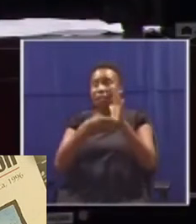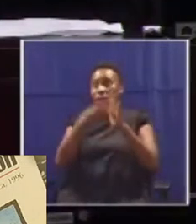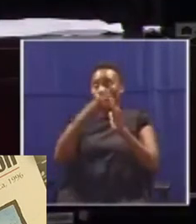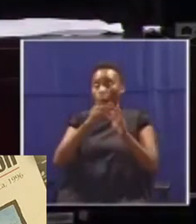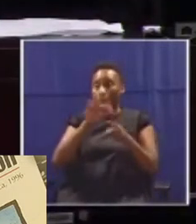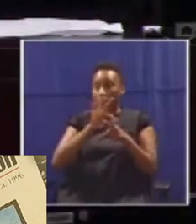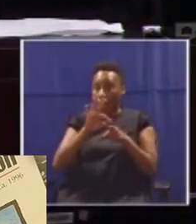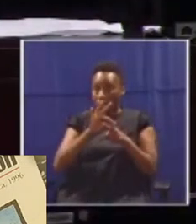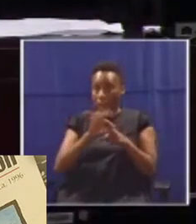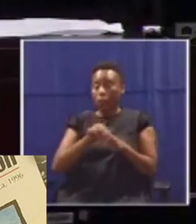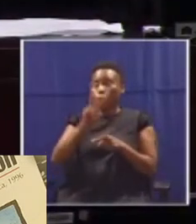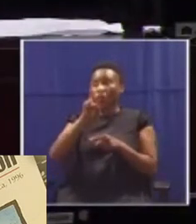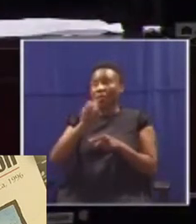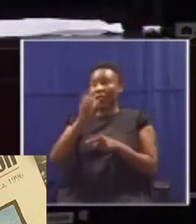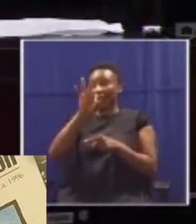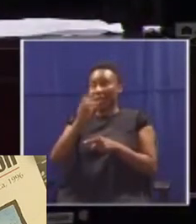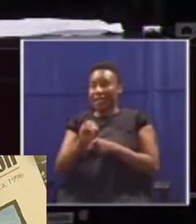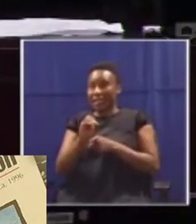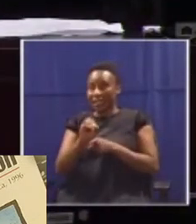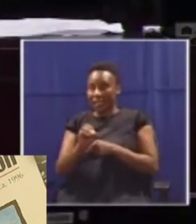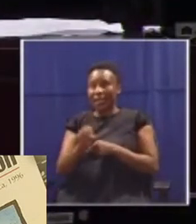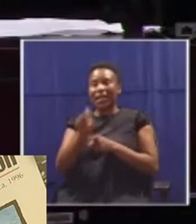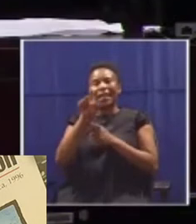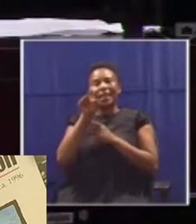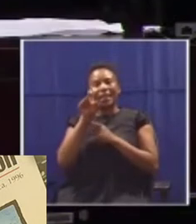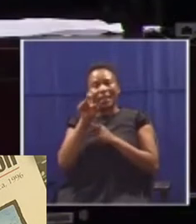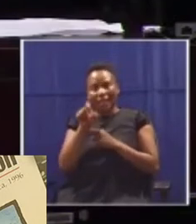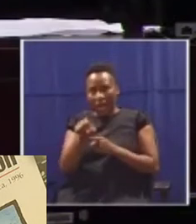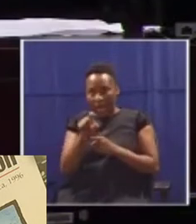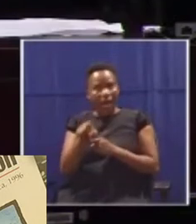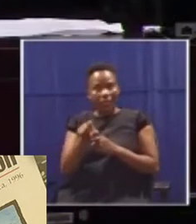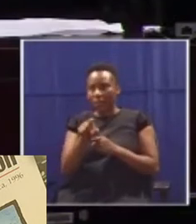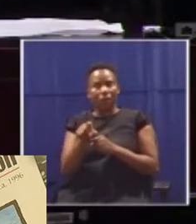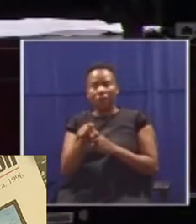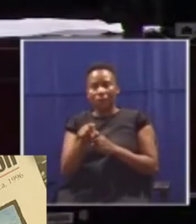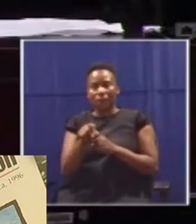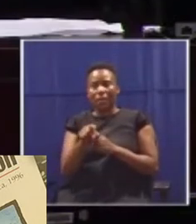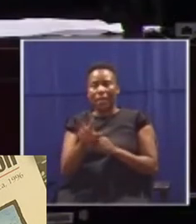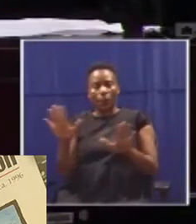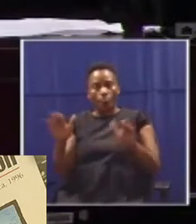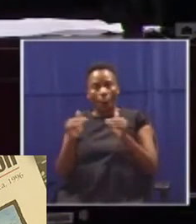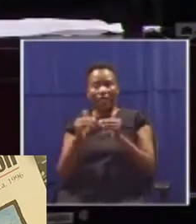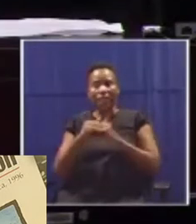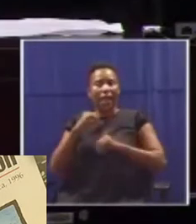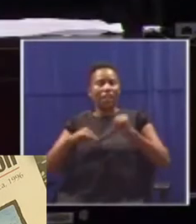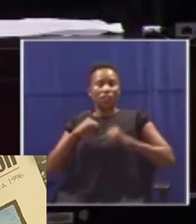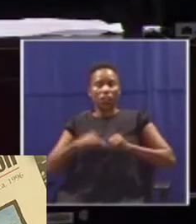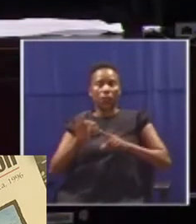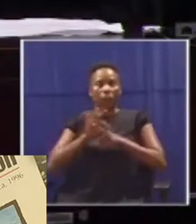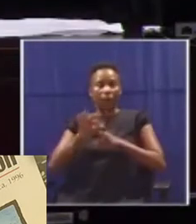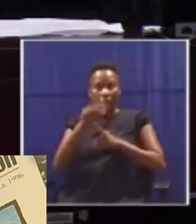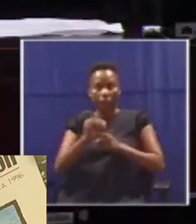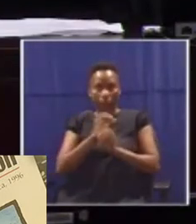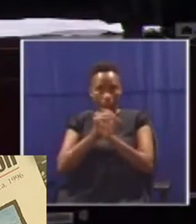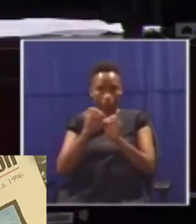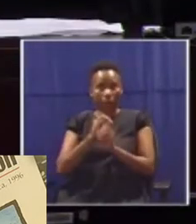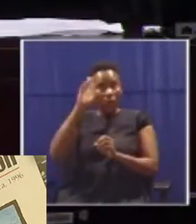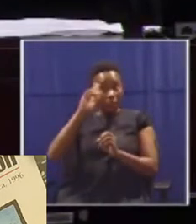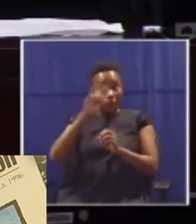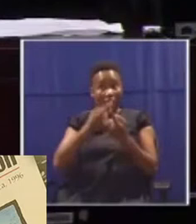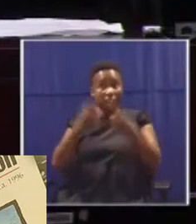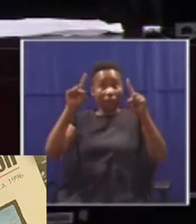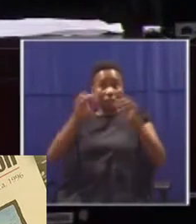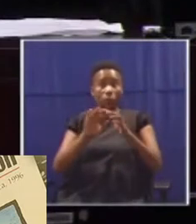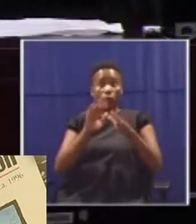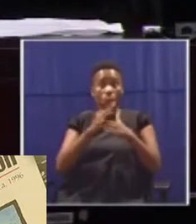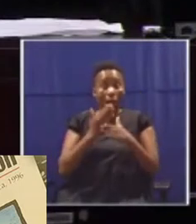Plan 2030 is not an equality action plan. Remember the difference between equity